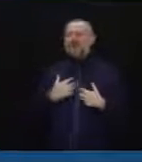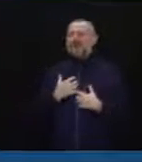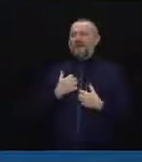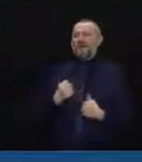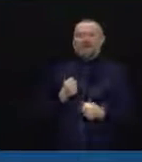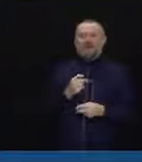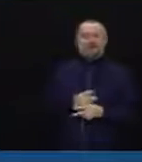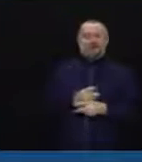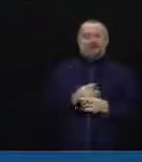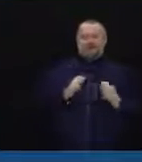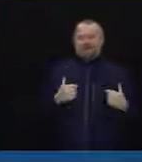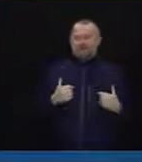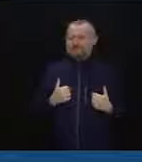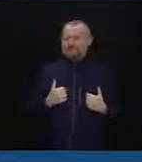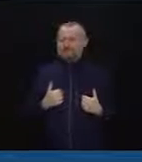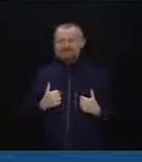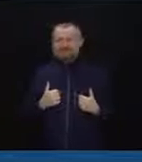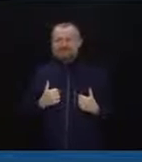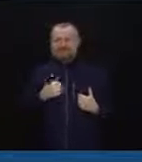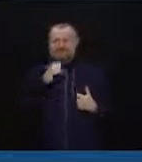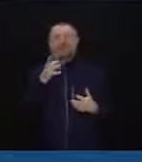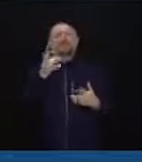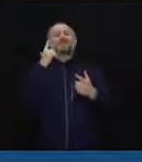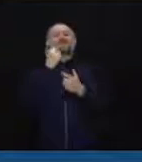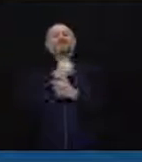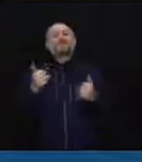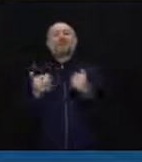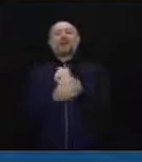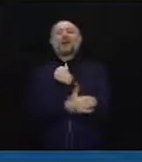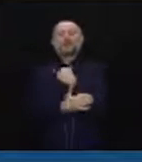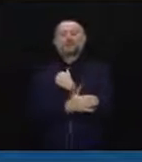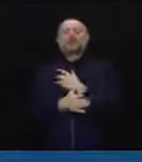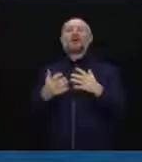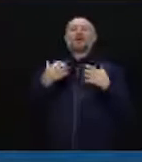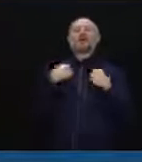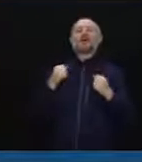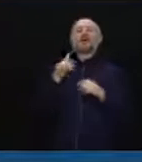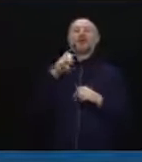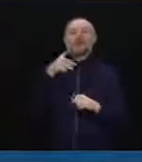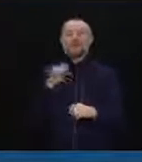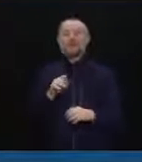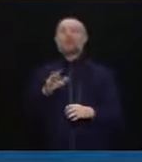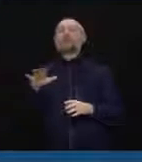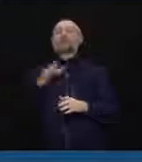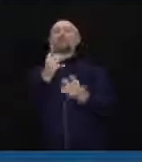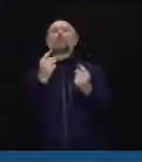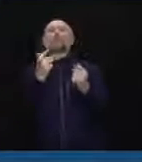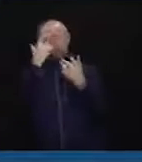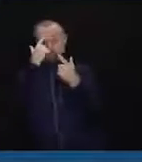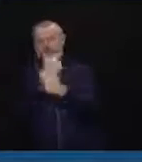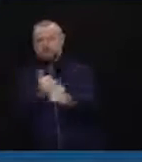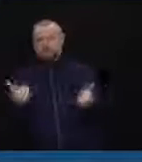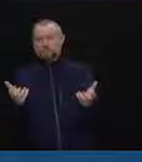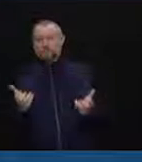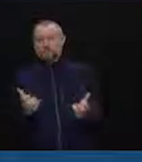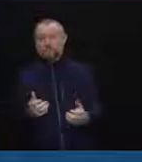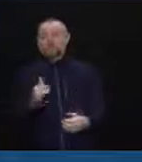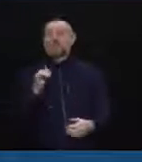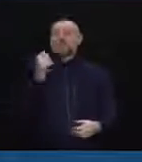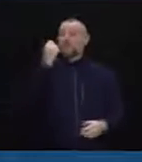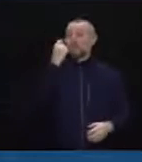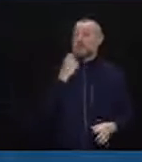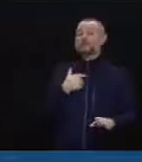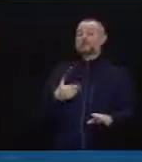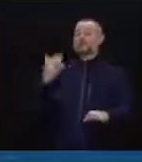individual health departments, county health departments, on what they choose to do. But there was a desire when this was first talked about even to have